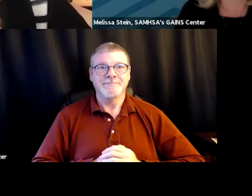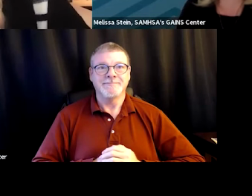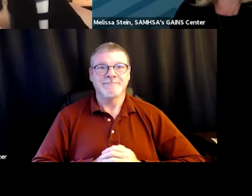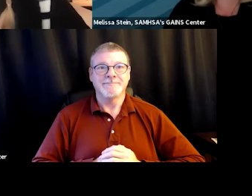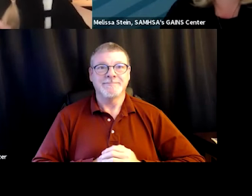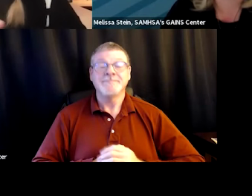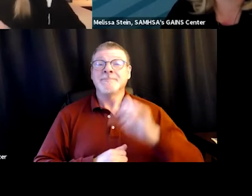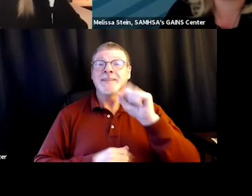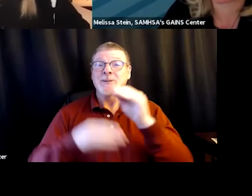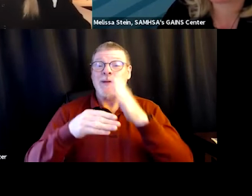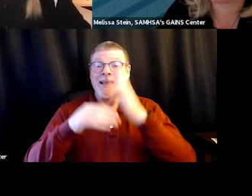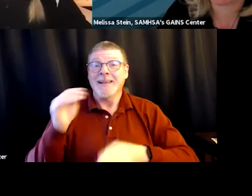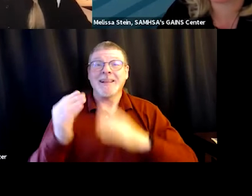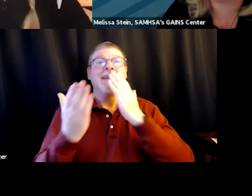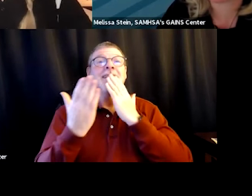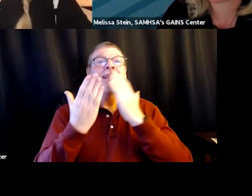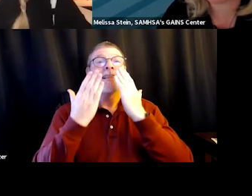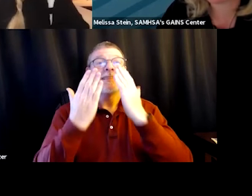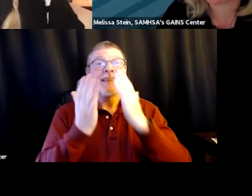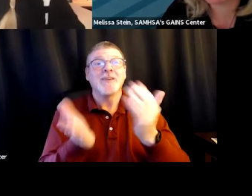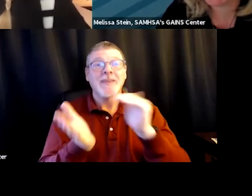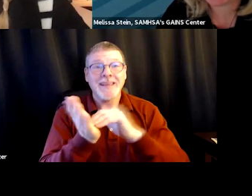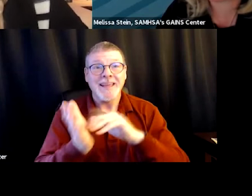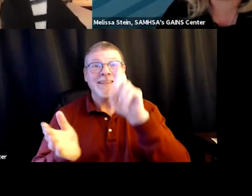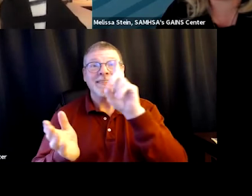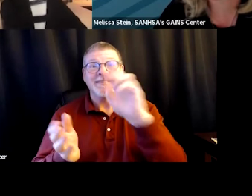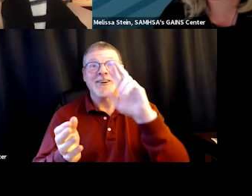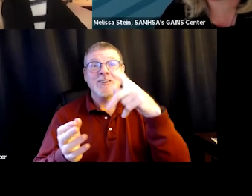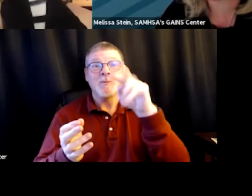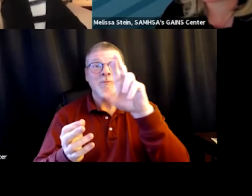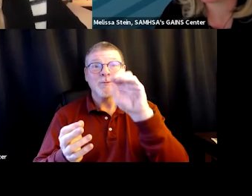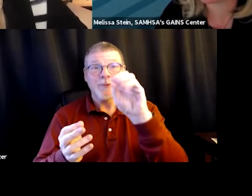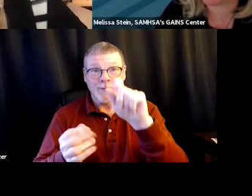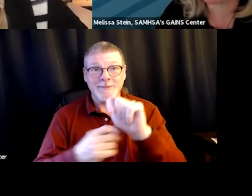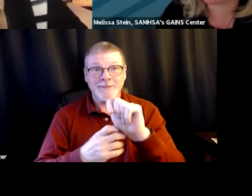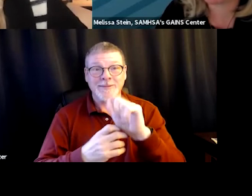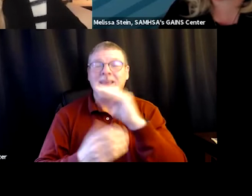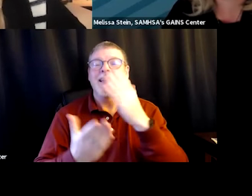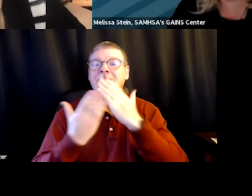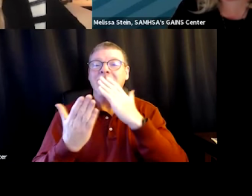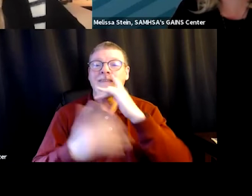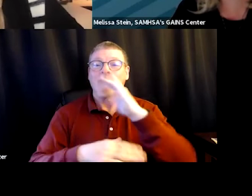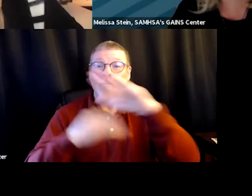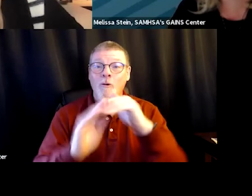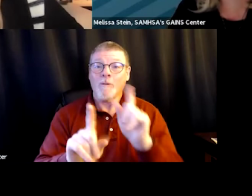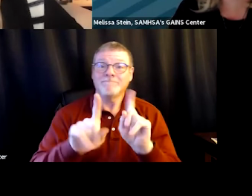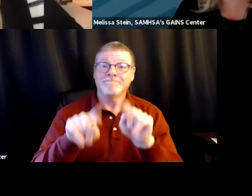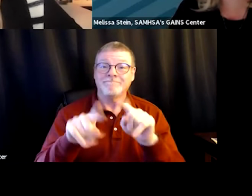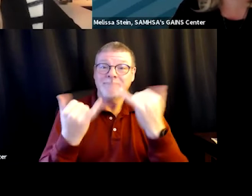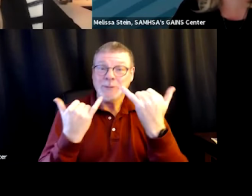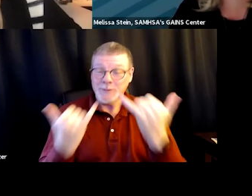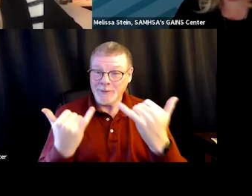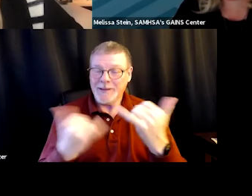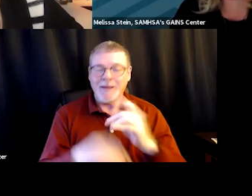And so we'll just end by saying thank you again, Dr. Post, and thank you to all of you who joined today for this